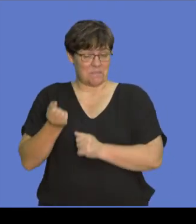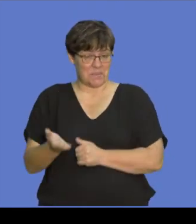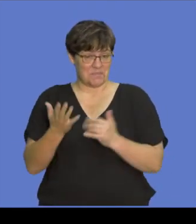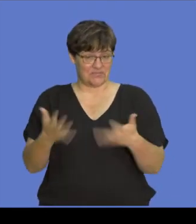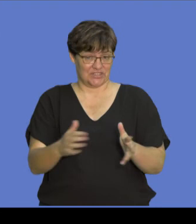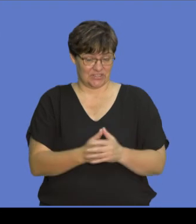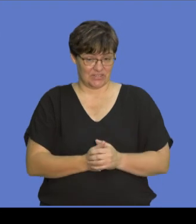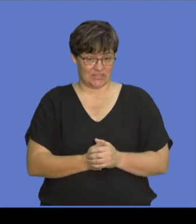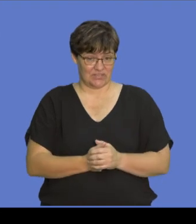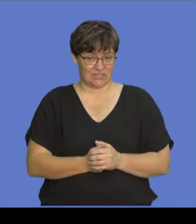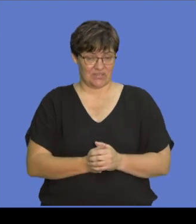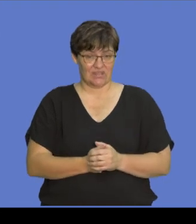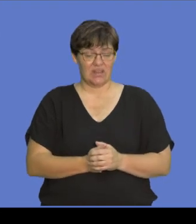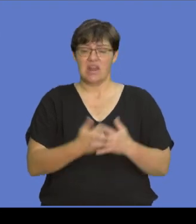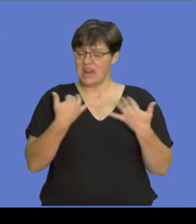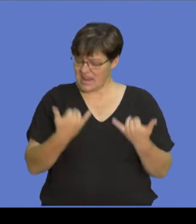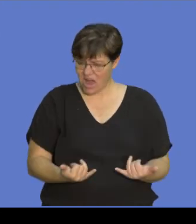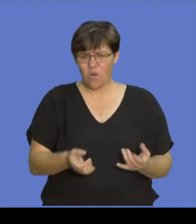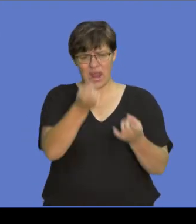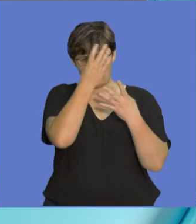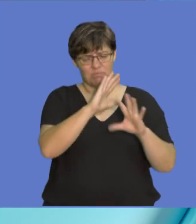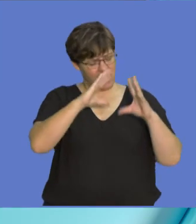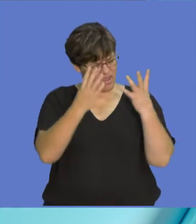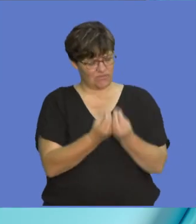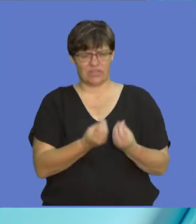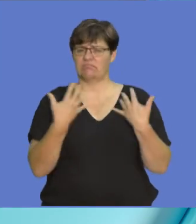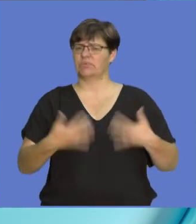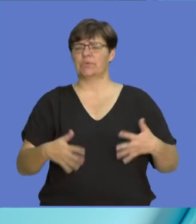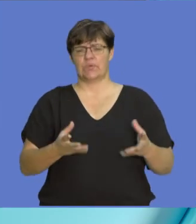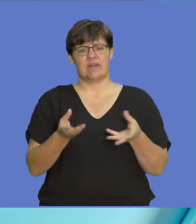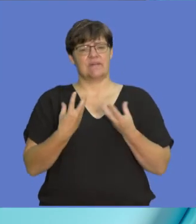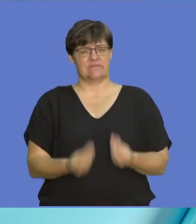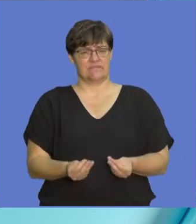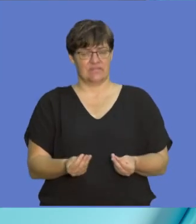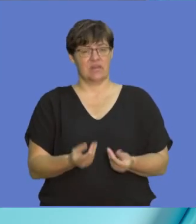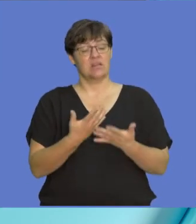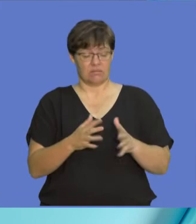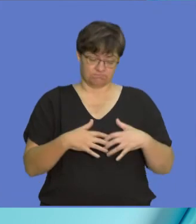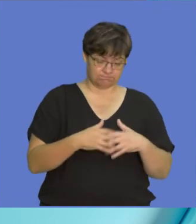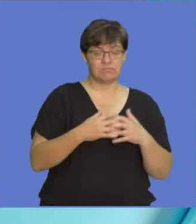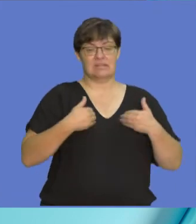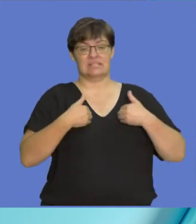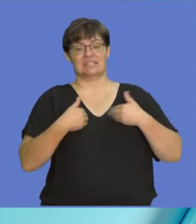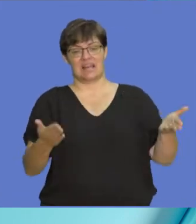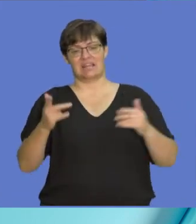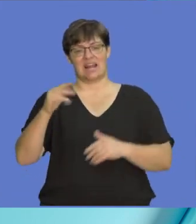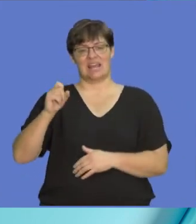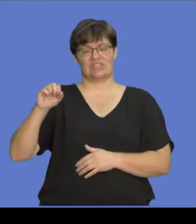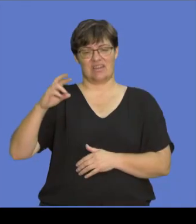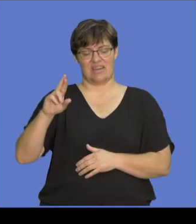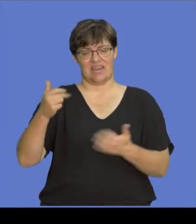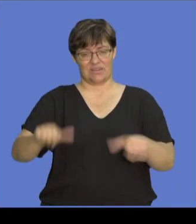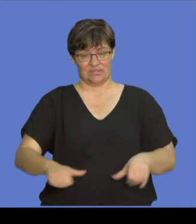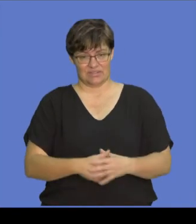now, you have all the information required. You can actually now start doing the ledger accounts, right?